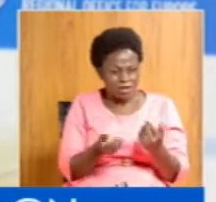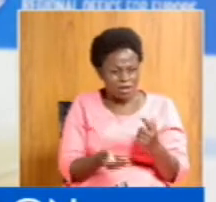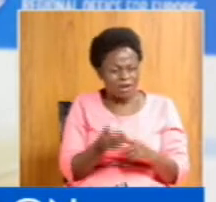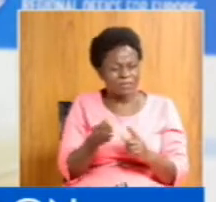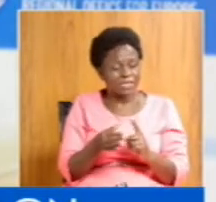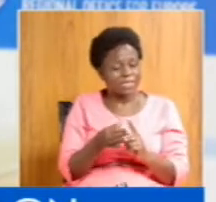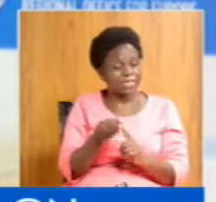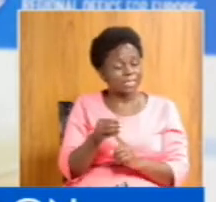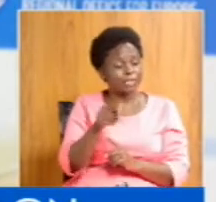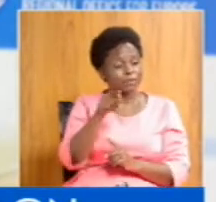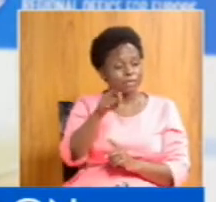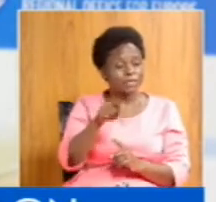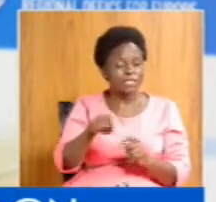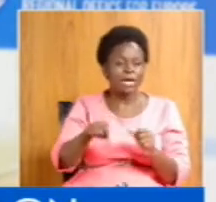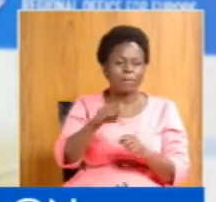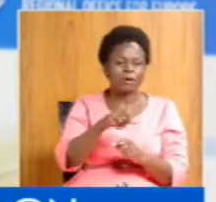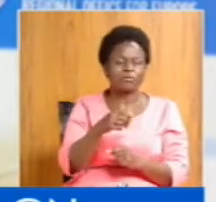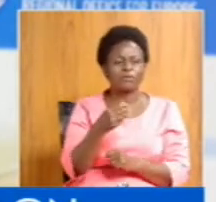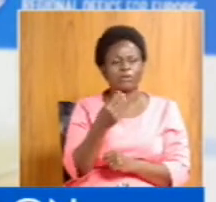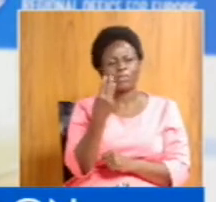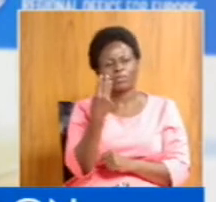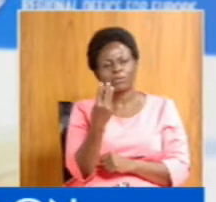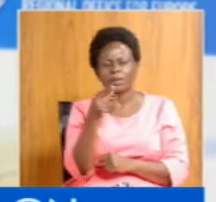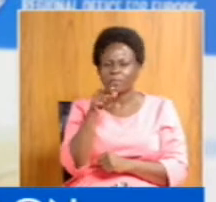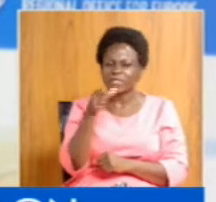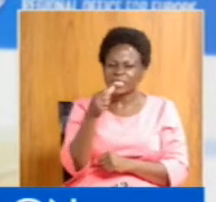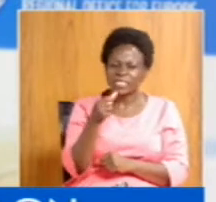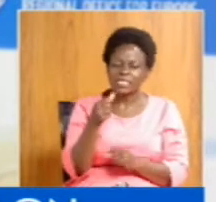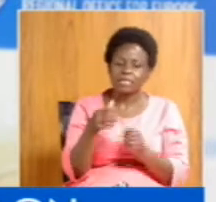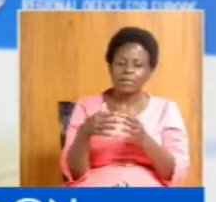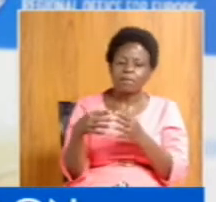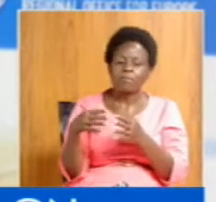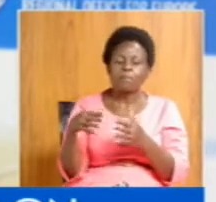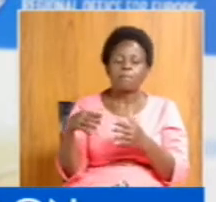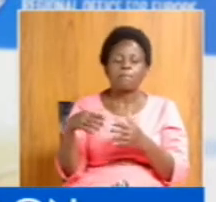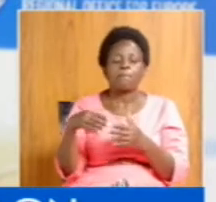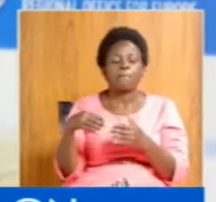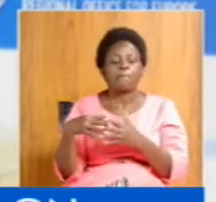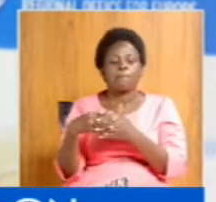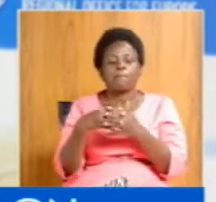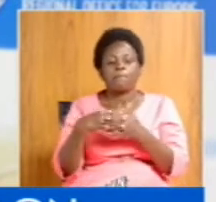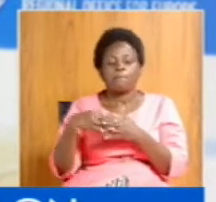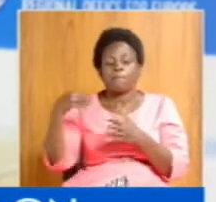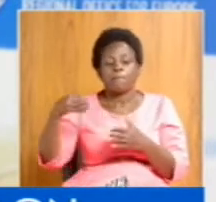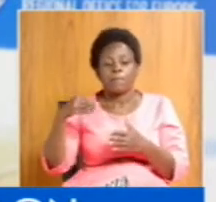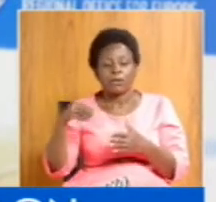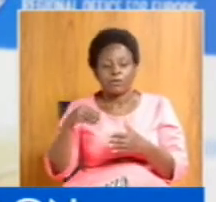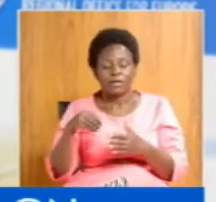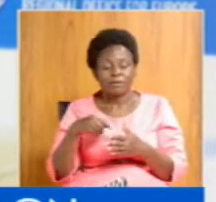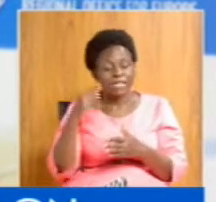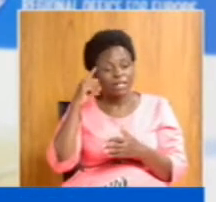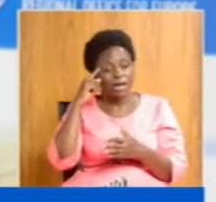drawing rights that are about 346 million US dollars that we can do with I actually think they don't